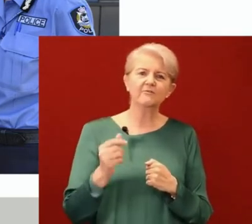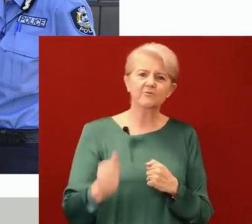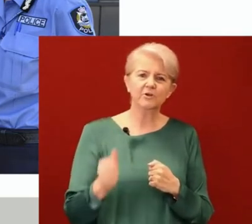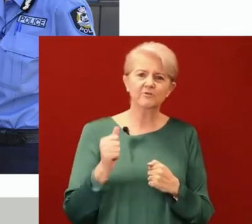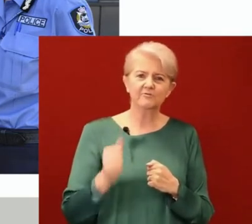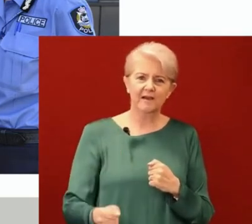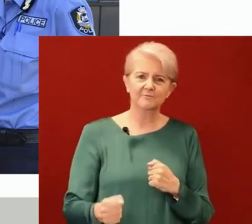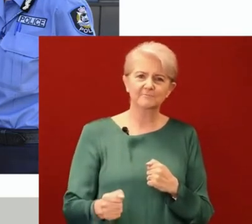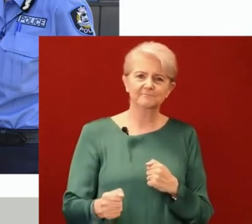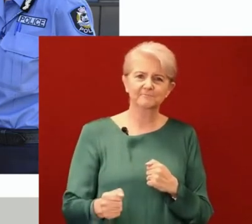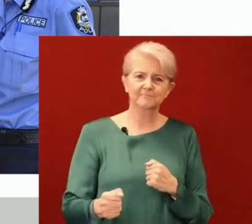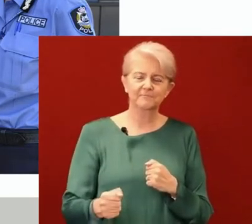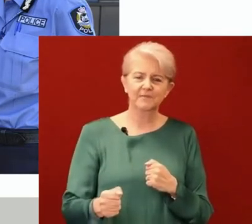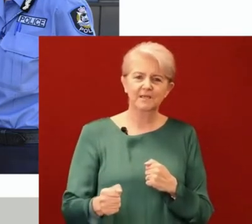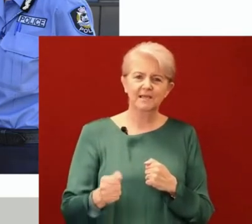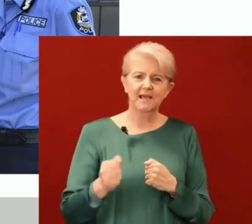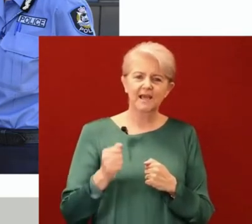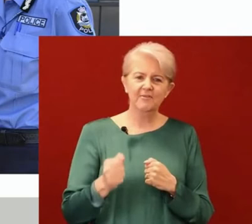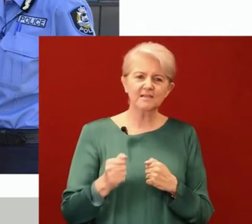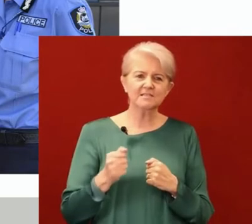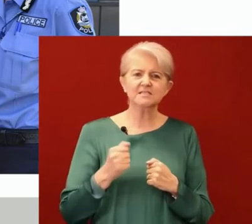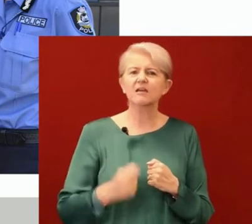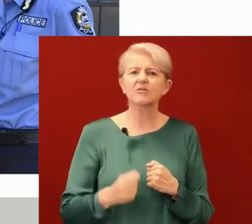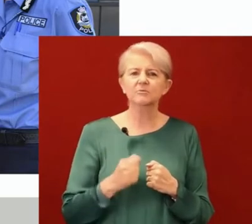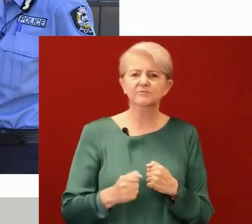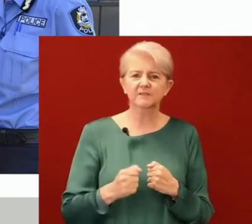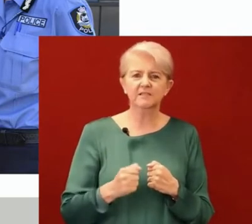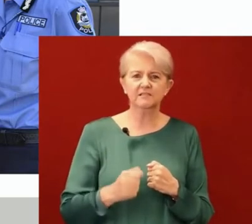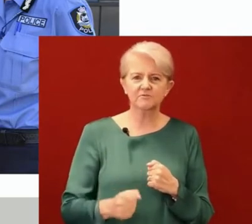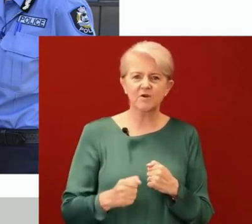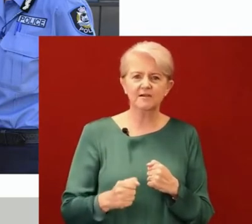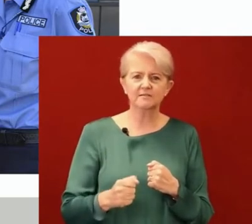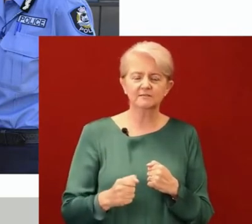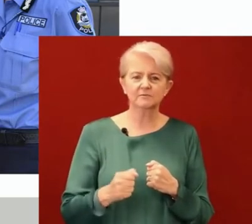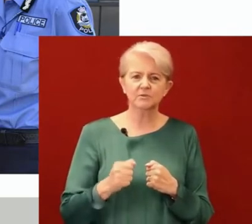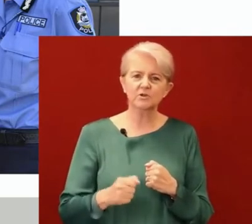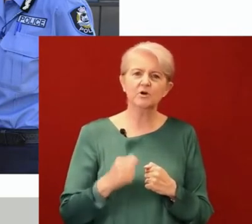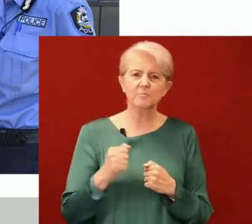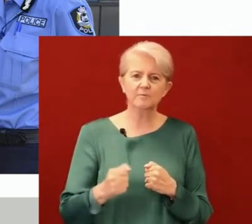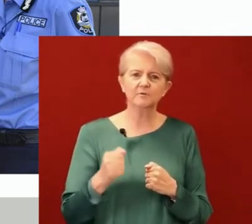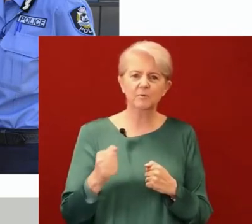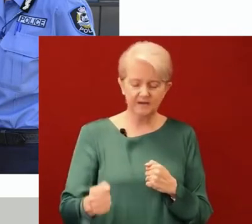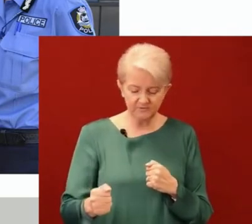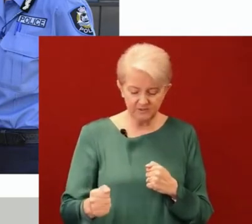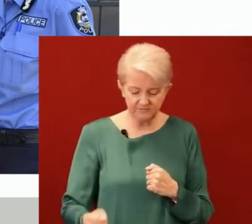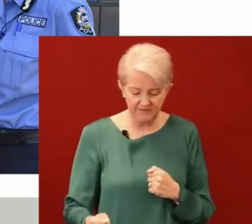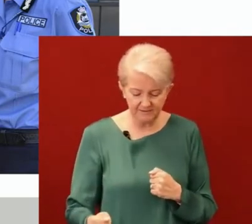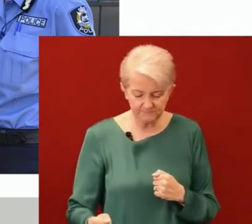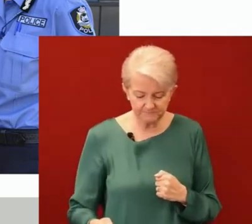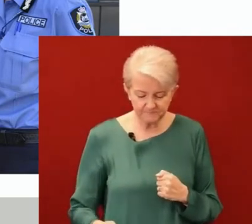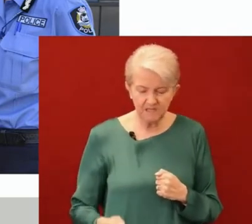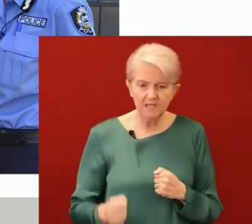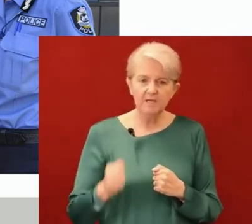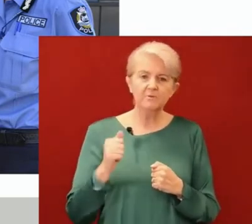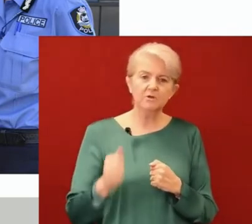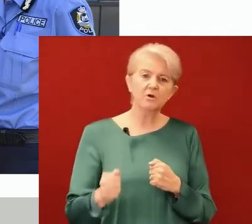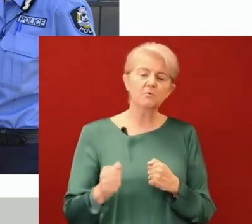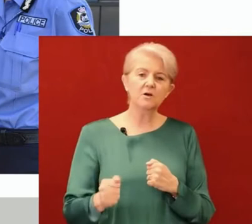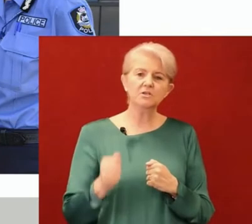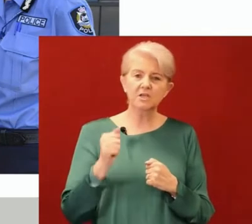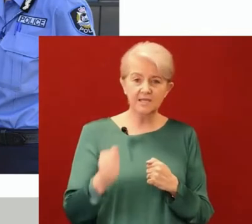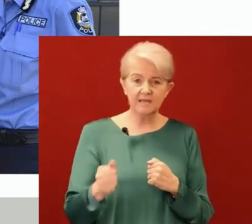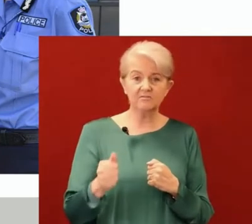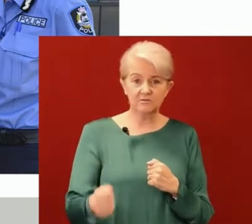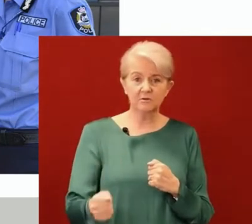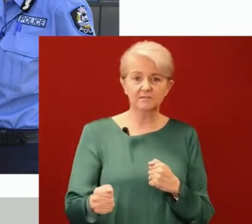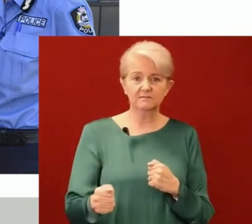they were waiting for you to fail. And that's a terrible feeling of dread when you know people are waiting for you to fail. But you know